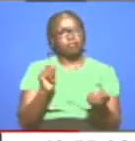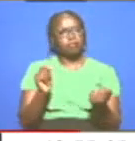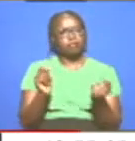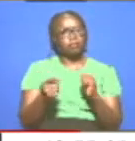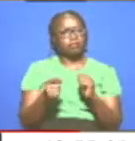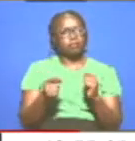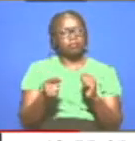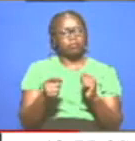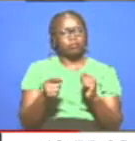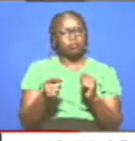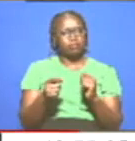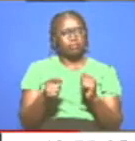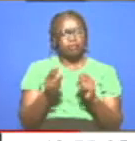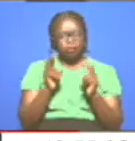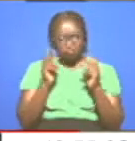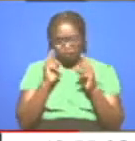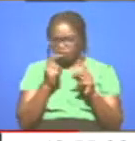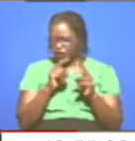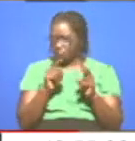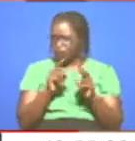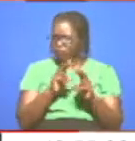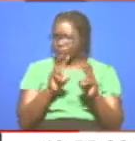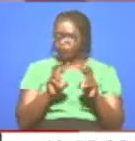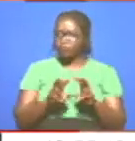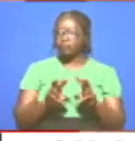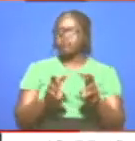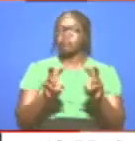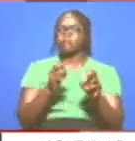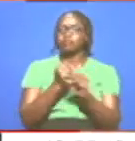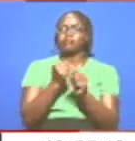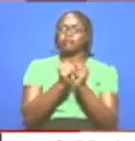keep tabs on this as they work